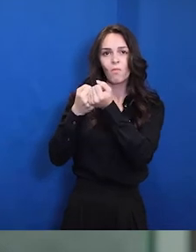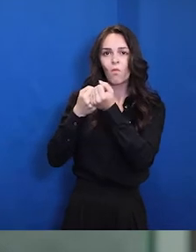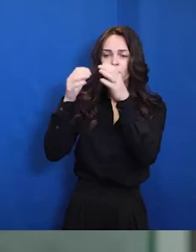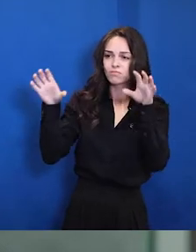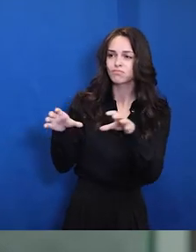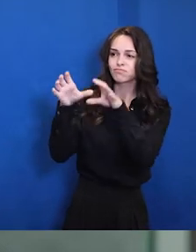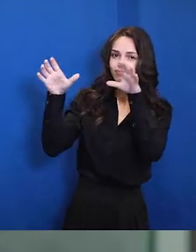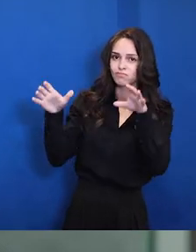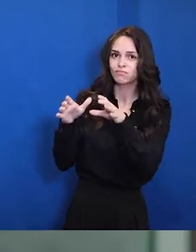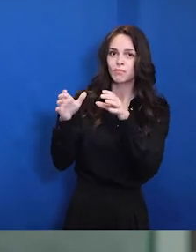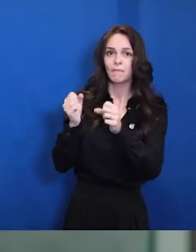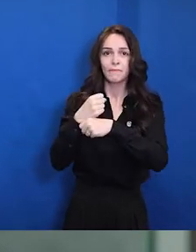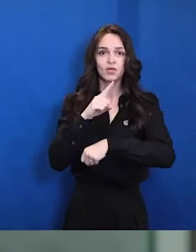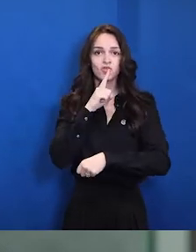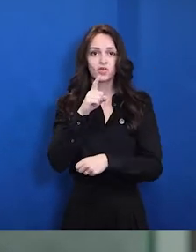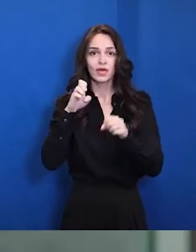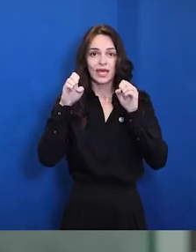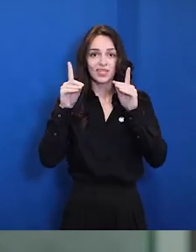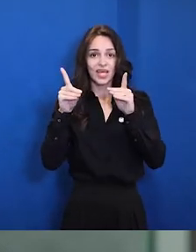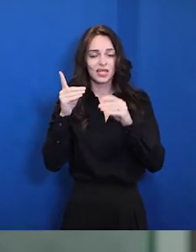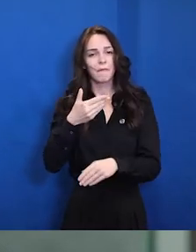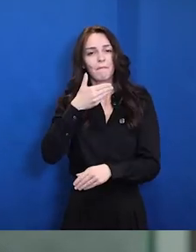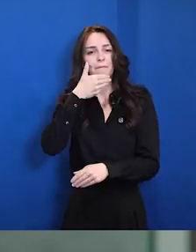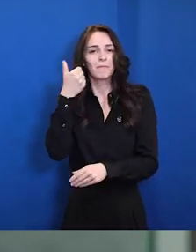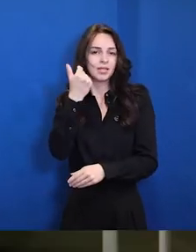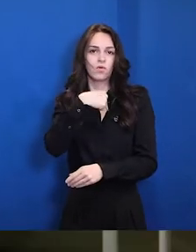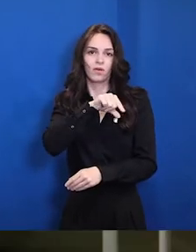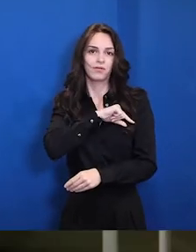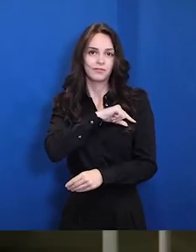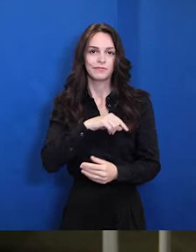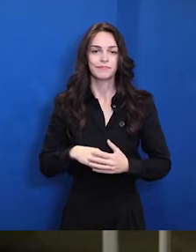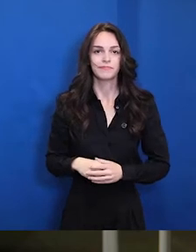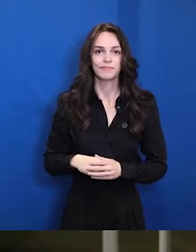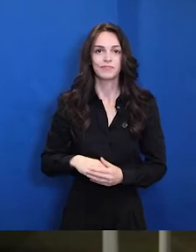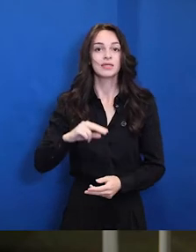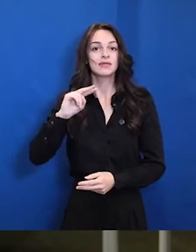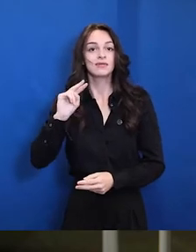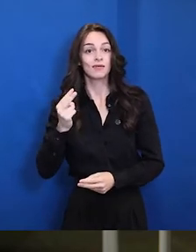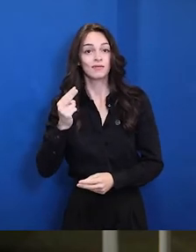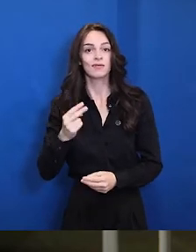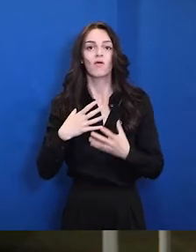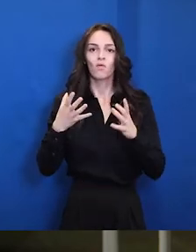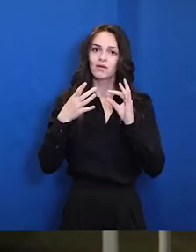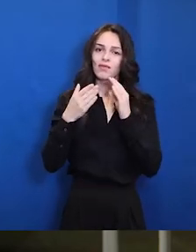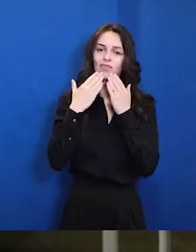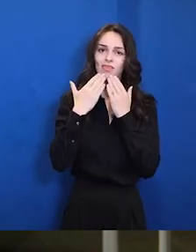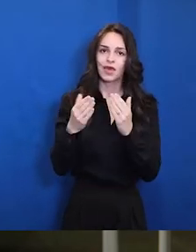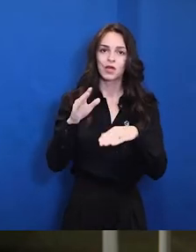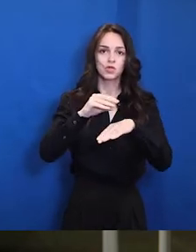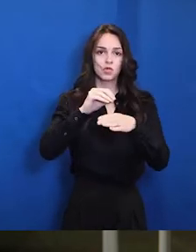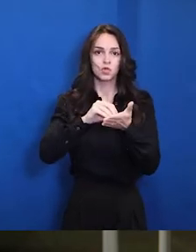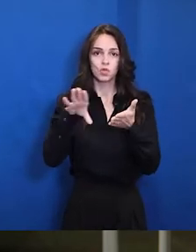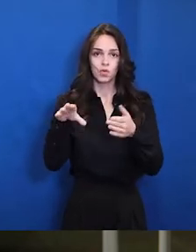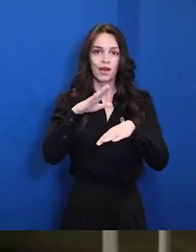support and ensure that we receive a high-quality education. Secondly, I would like to thank our